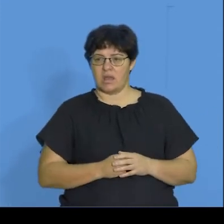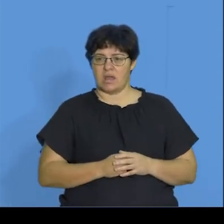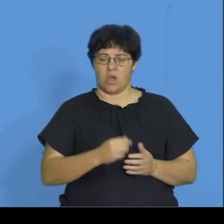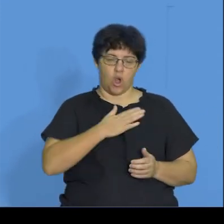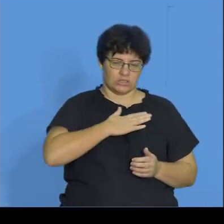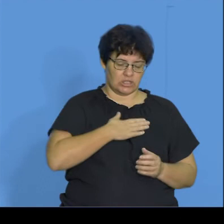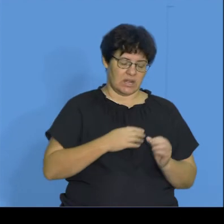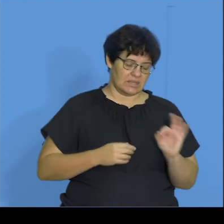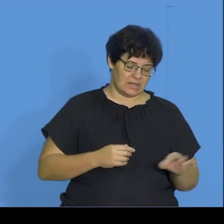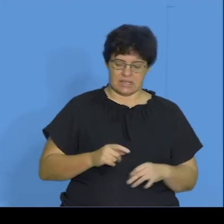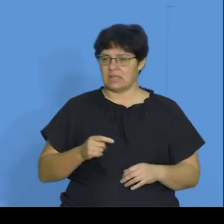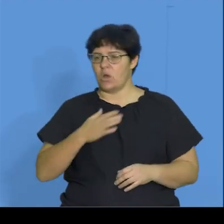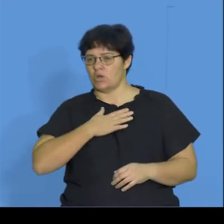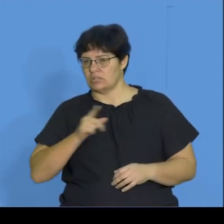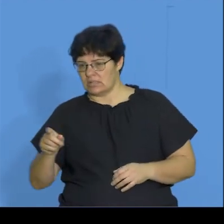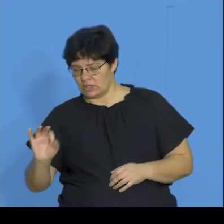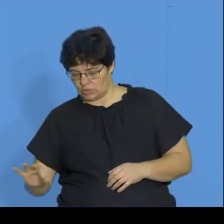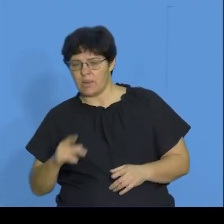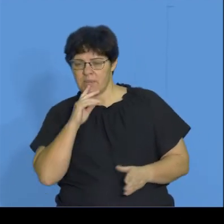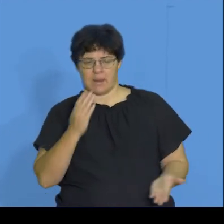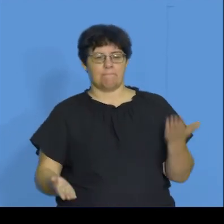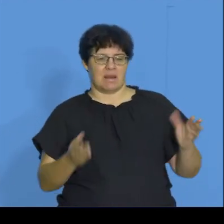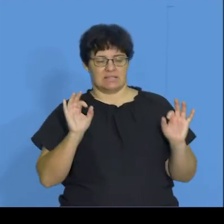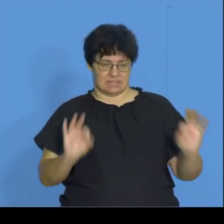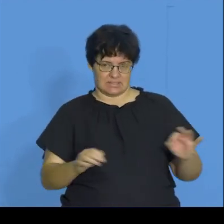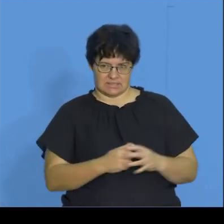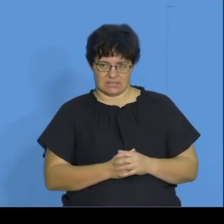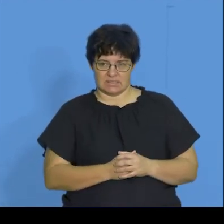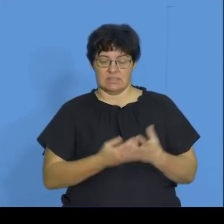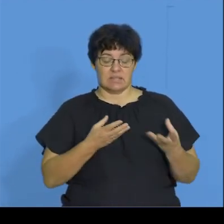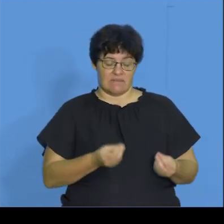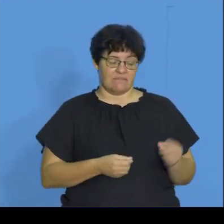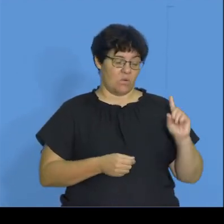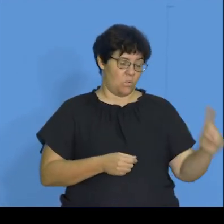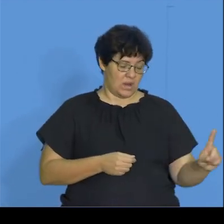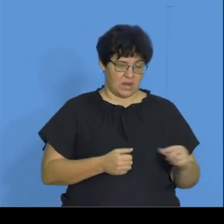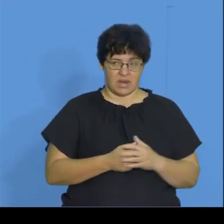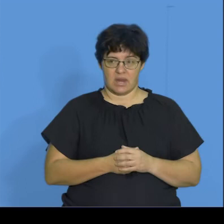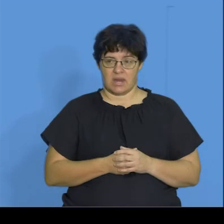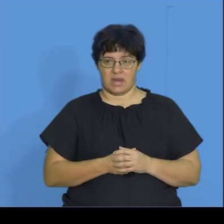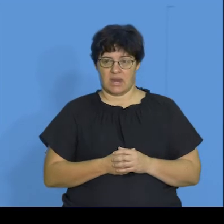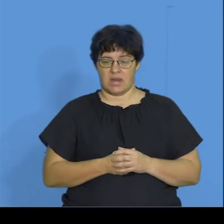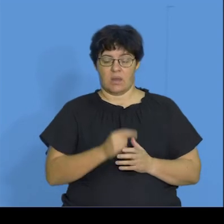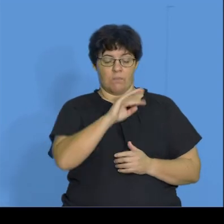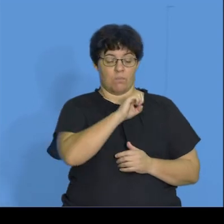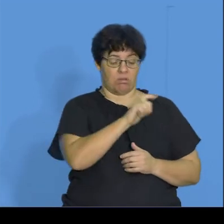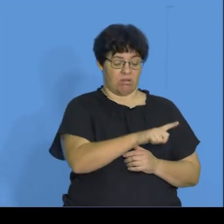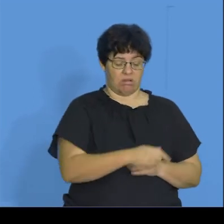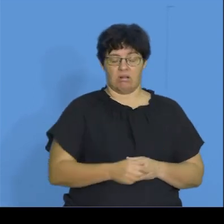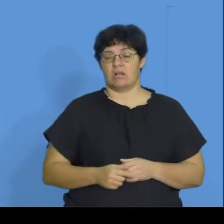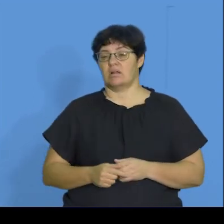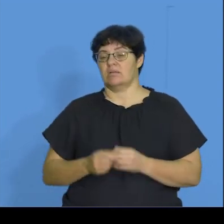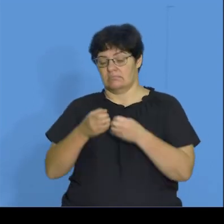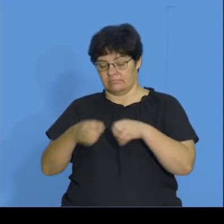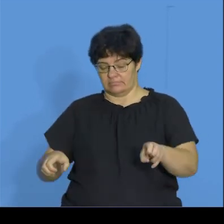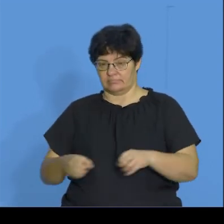actually balanced, okay? So the stoichiometric ratio in which they react is 1 mole of calcium carbonate decomposes